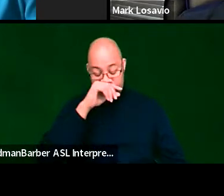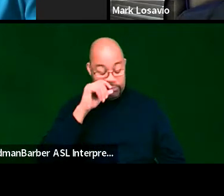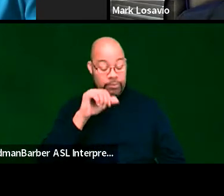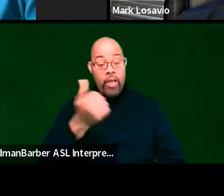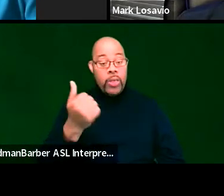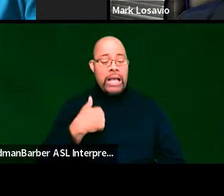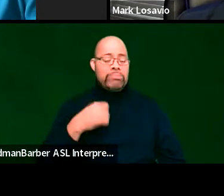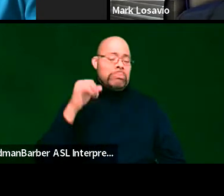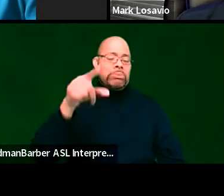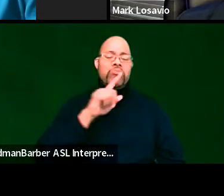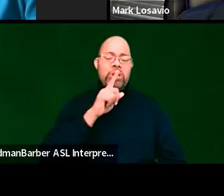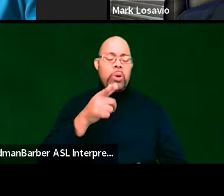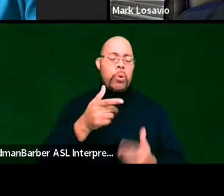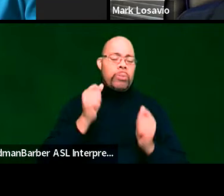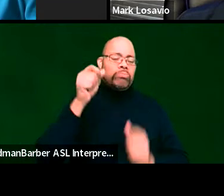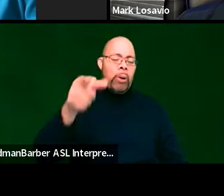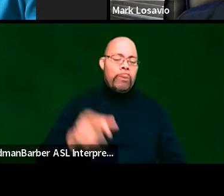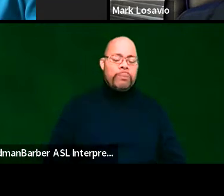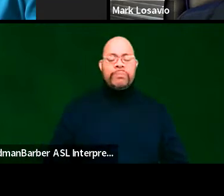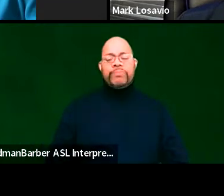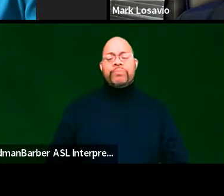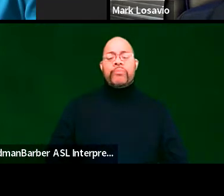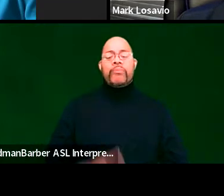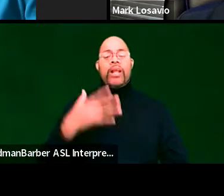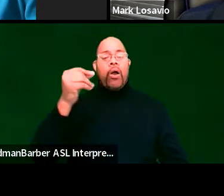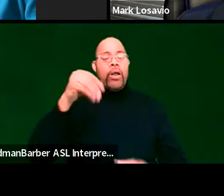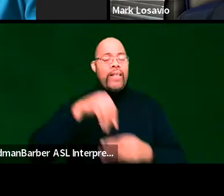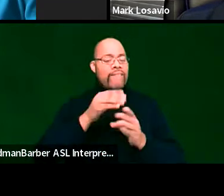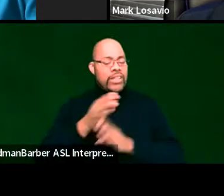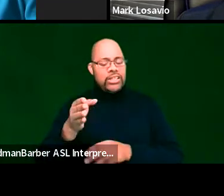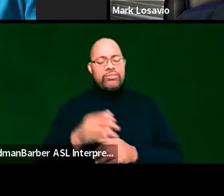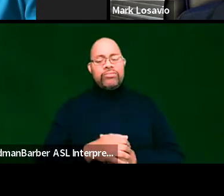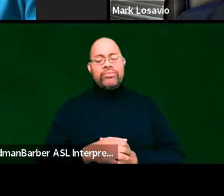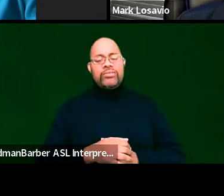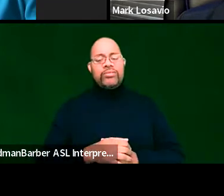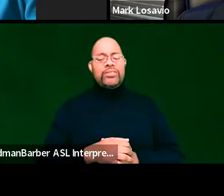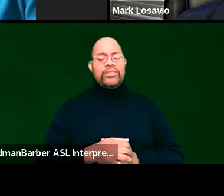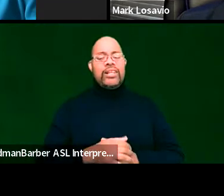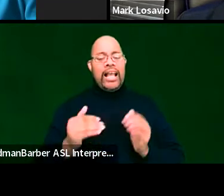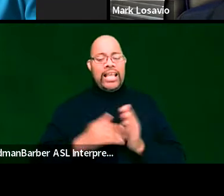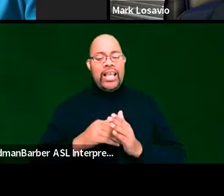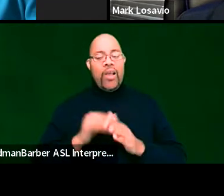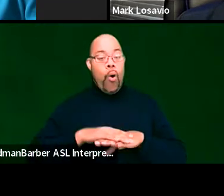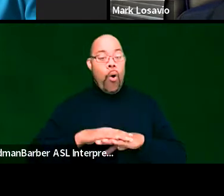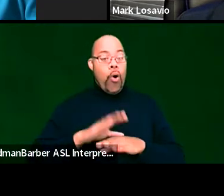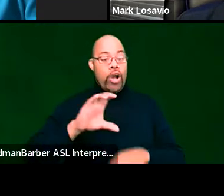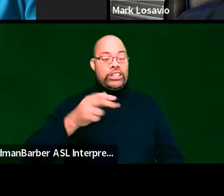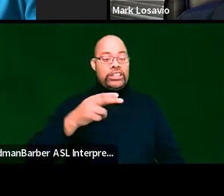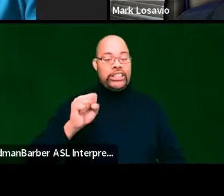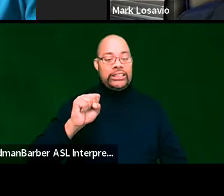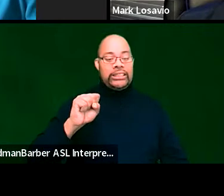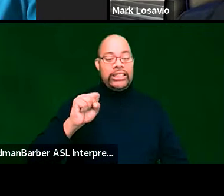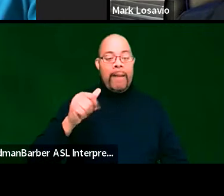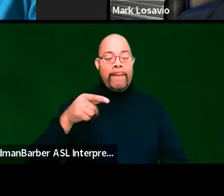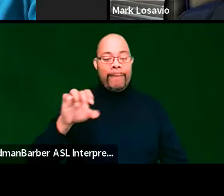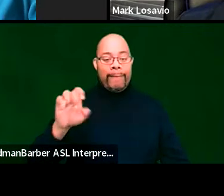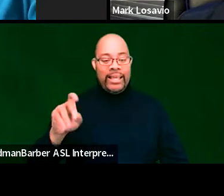other one I'll just throw out real quick is, you know, being out in the field back again on the Chesapeake Bay, where I learned, you